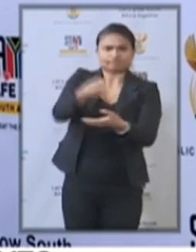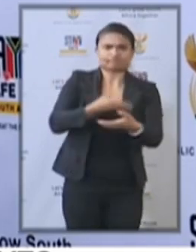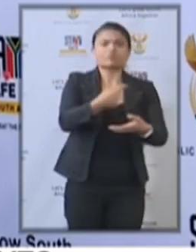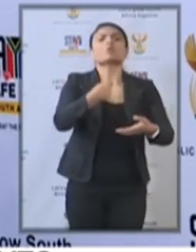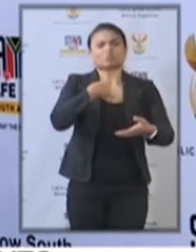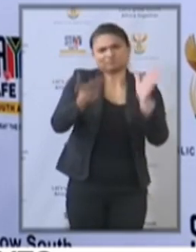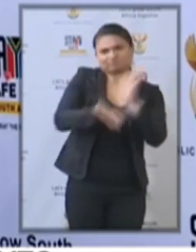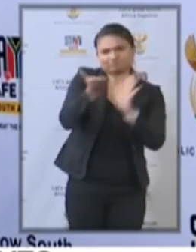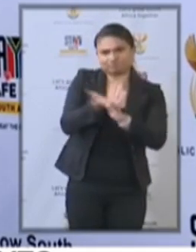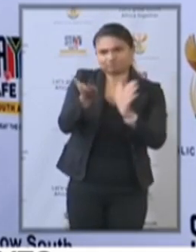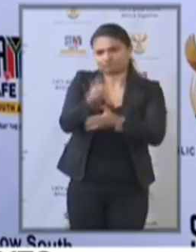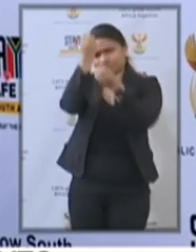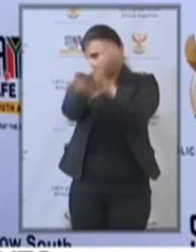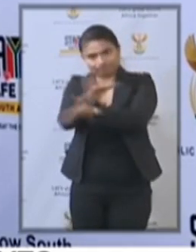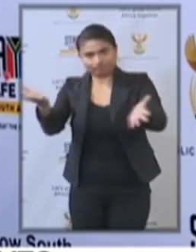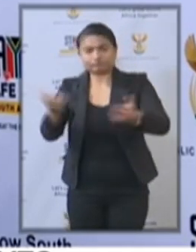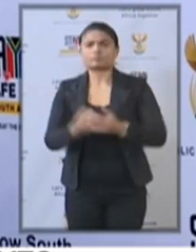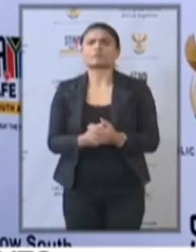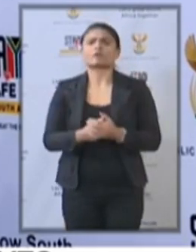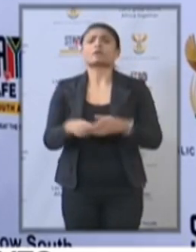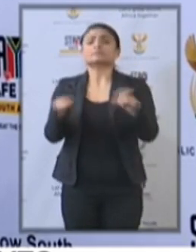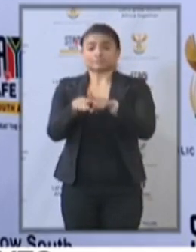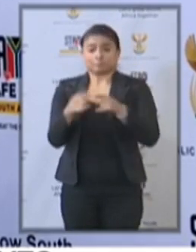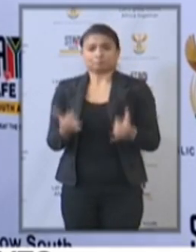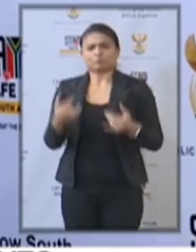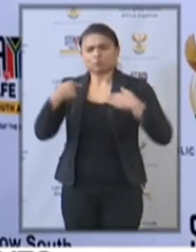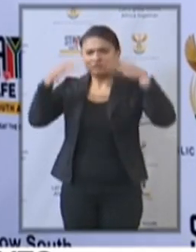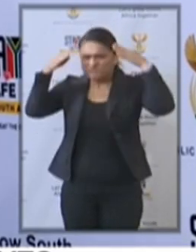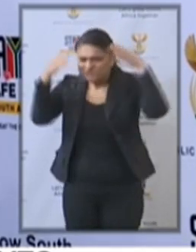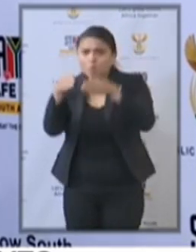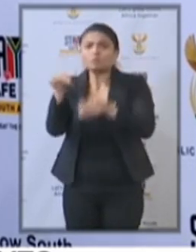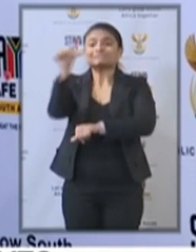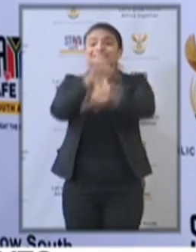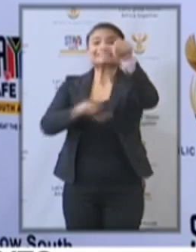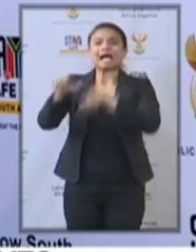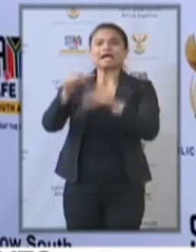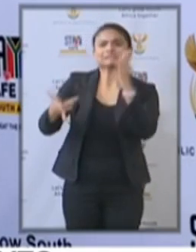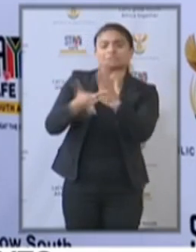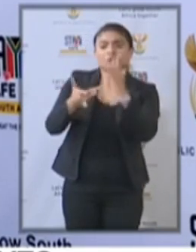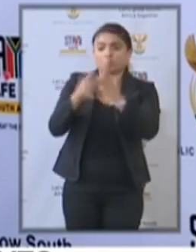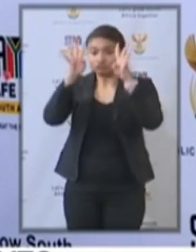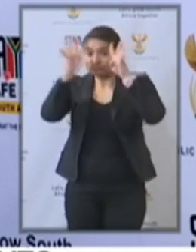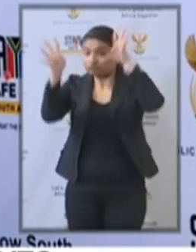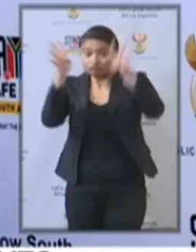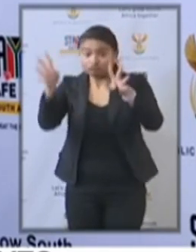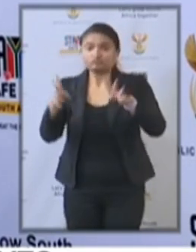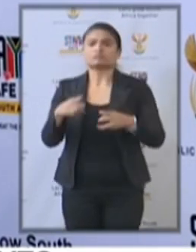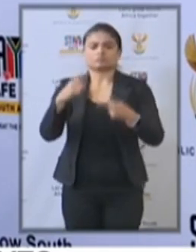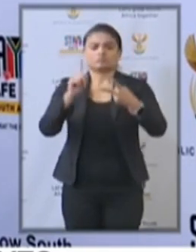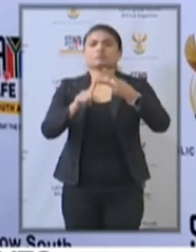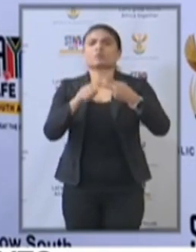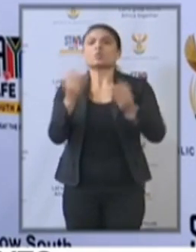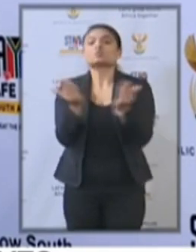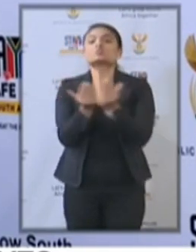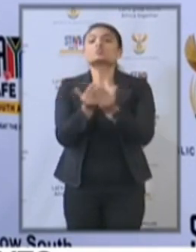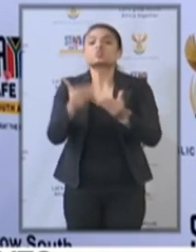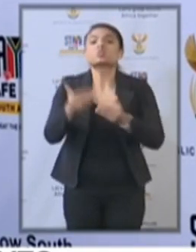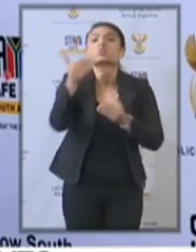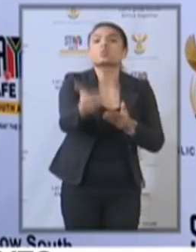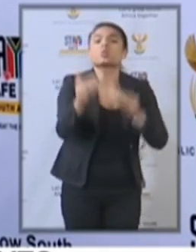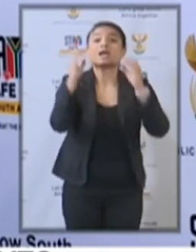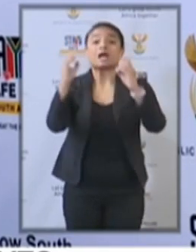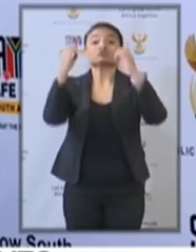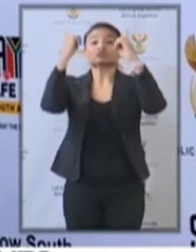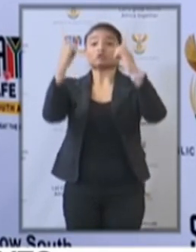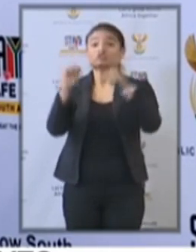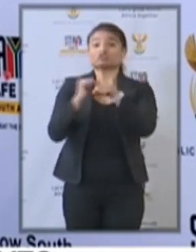science, technology and innovation, followed by post-school education and training matters. South